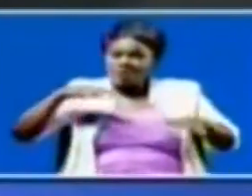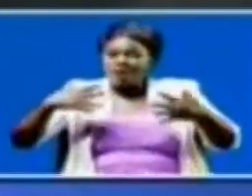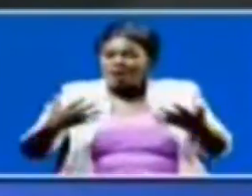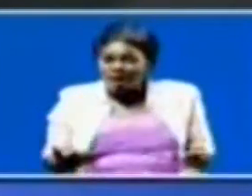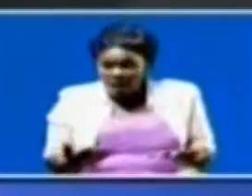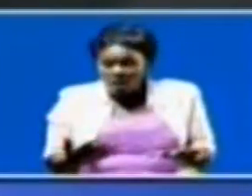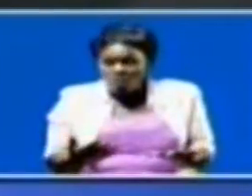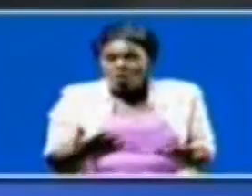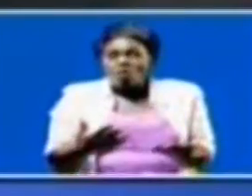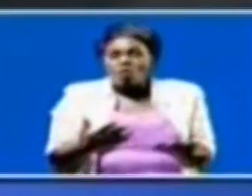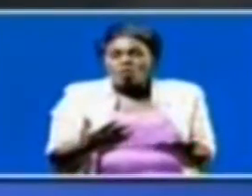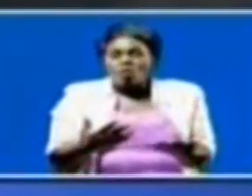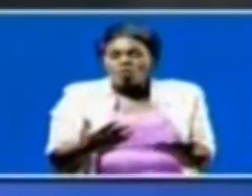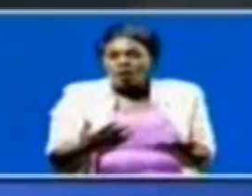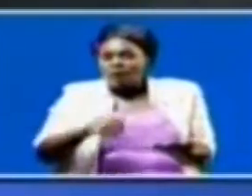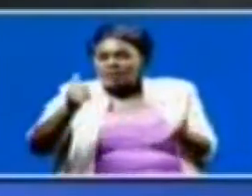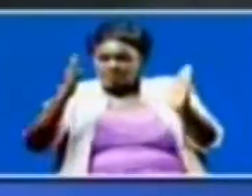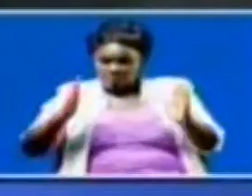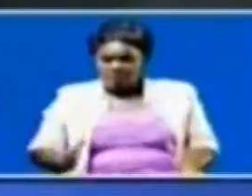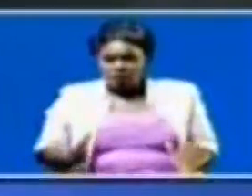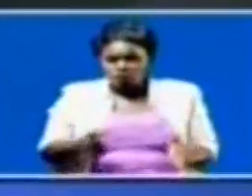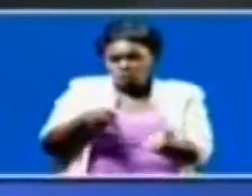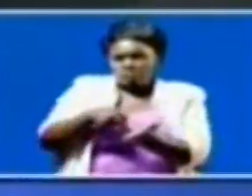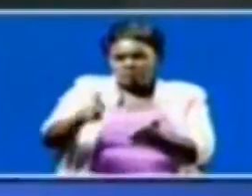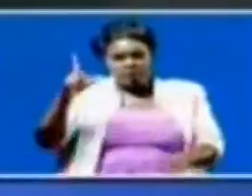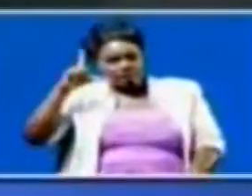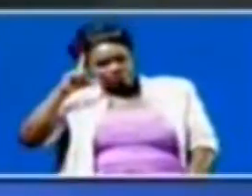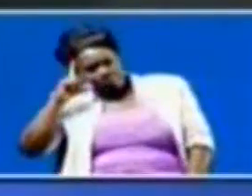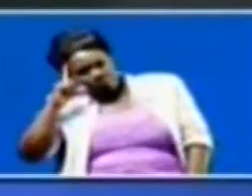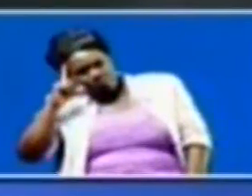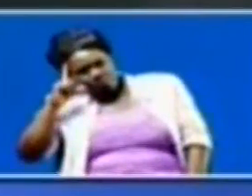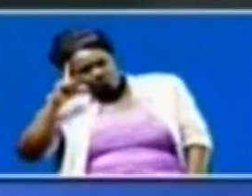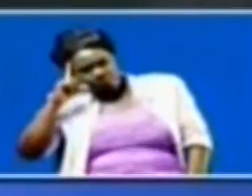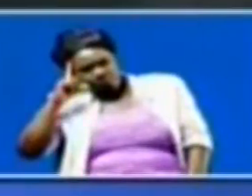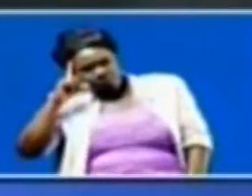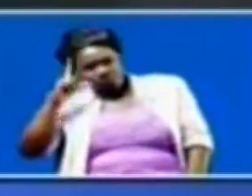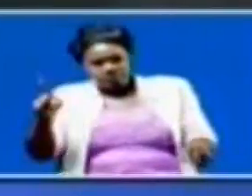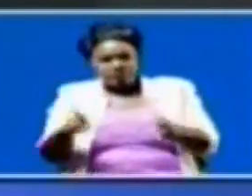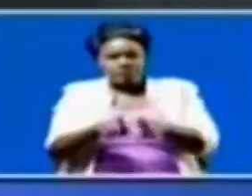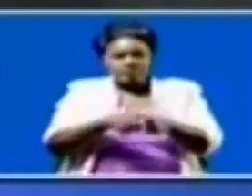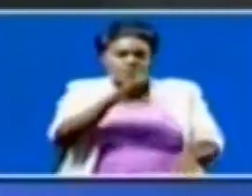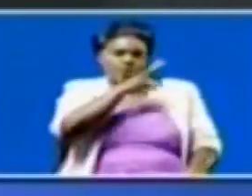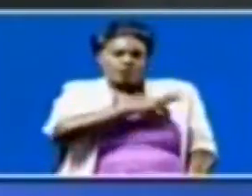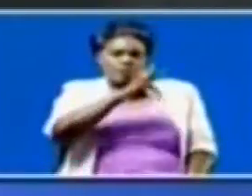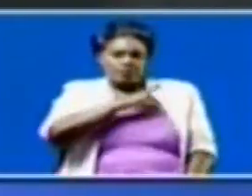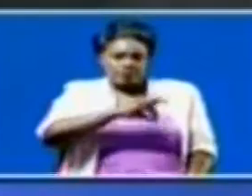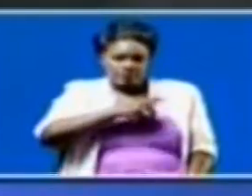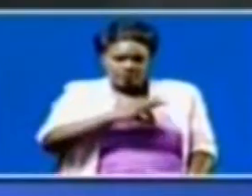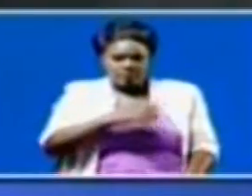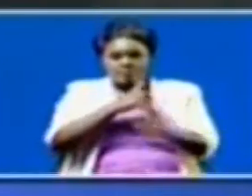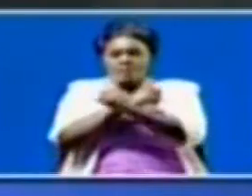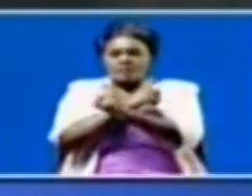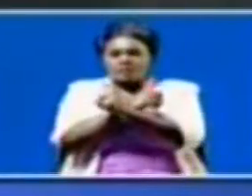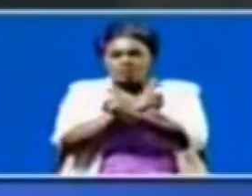have somebody who is going to cater for the accommodations and the allowances in